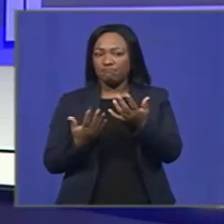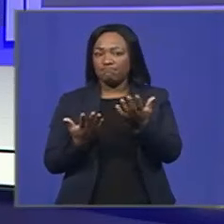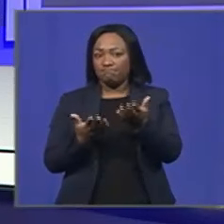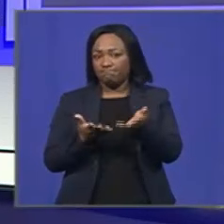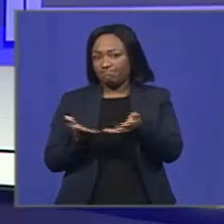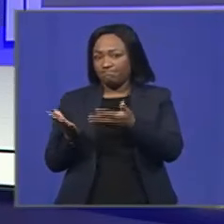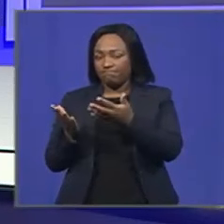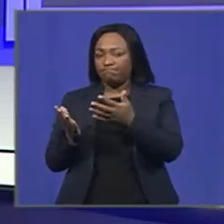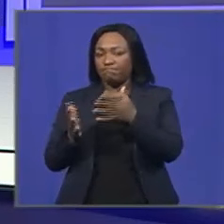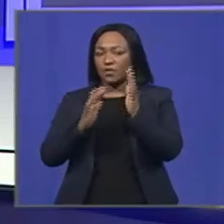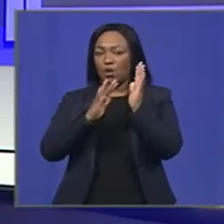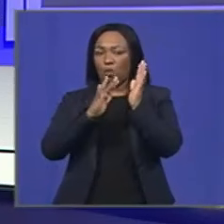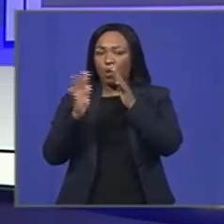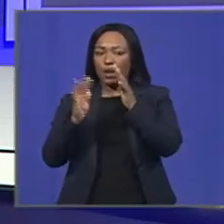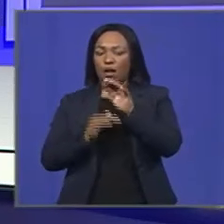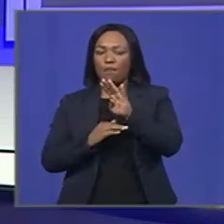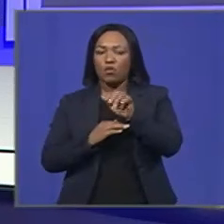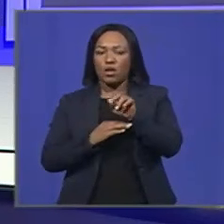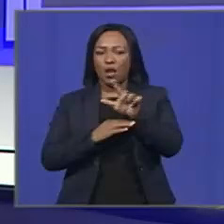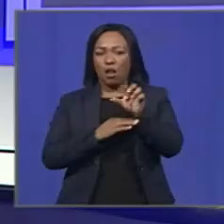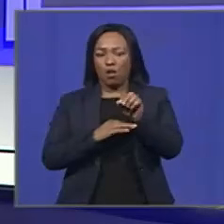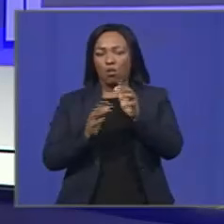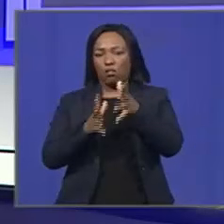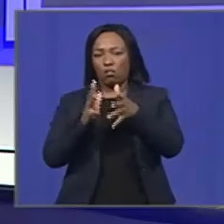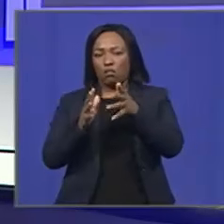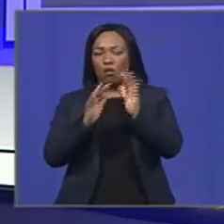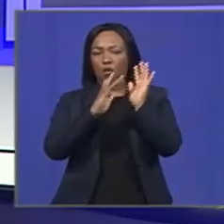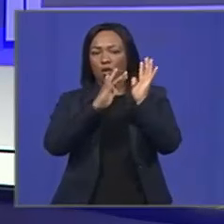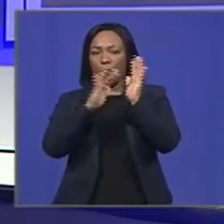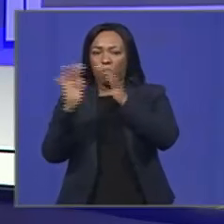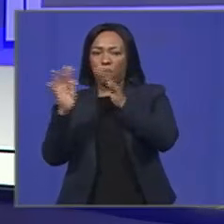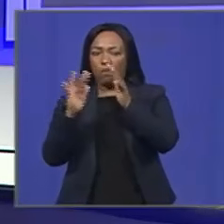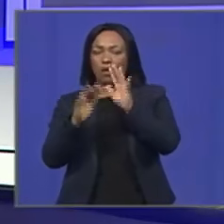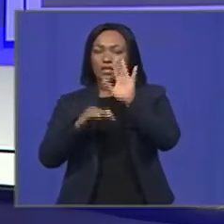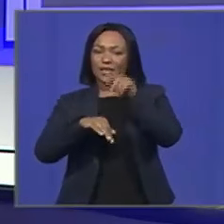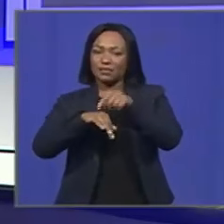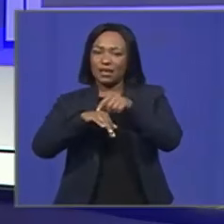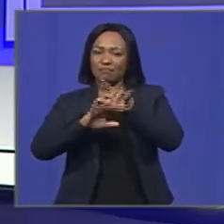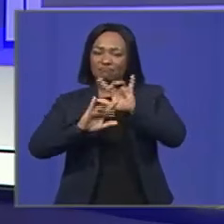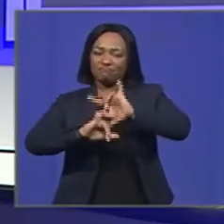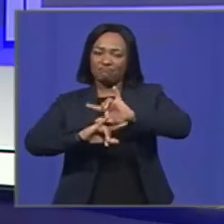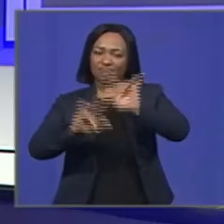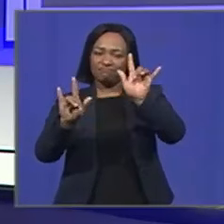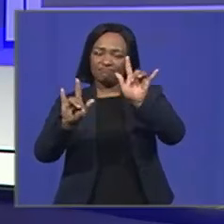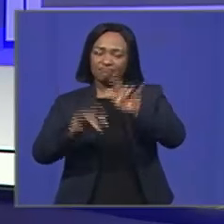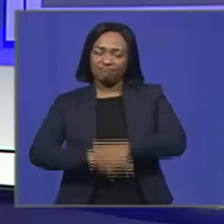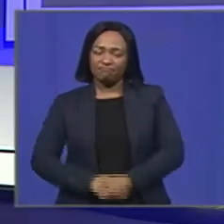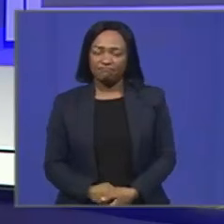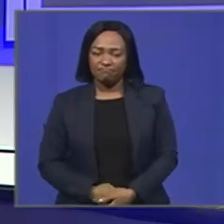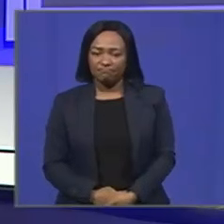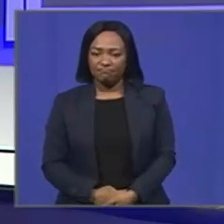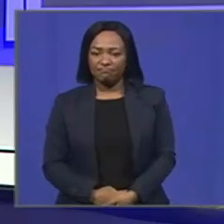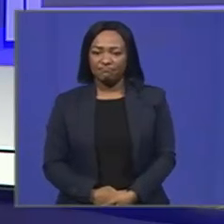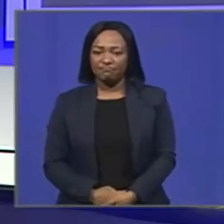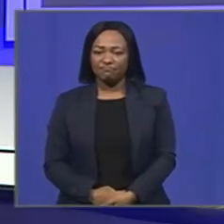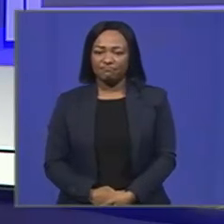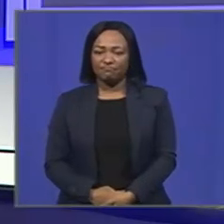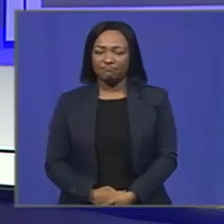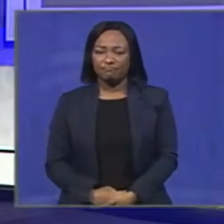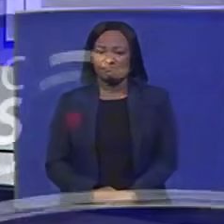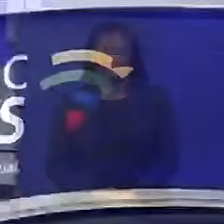tlogela ka ponelopele ya maemo a bosa le kgaitsedi ya motho boinelo mo lebimang go fitla gape re kopana mo nakong e tlang. Phiri o rile ga bosegangwe.